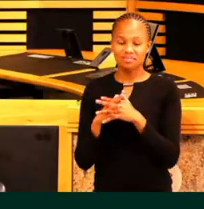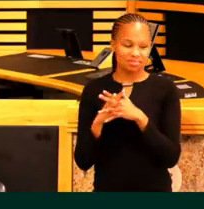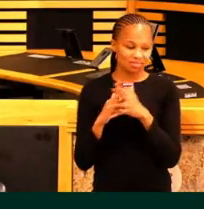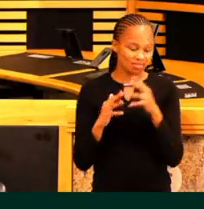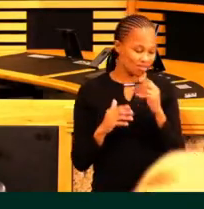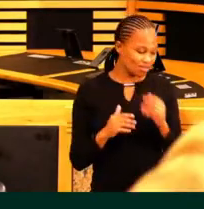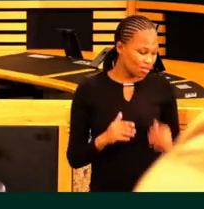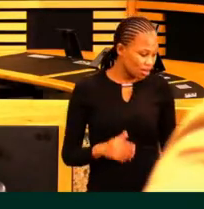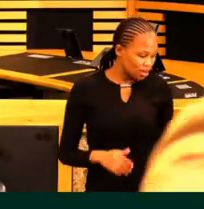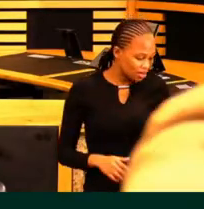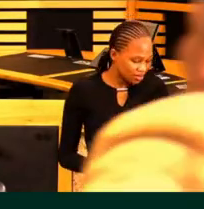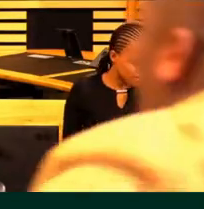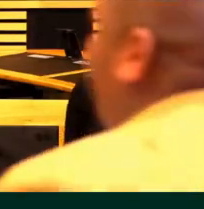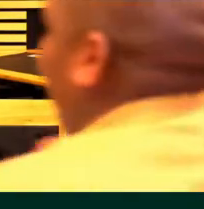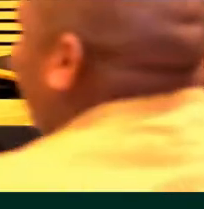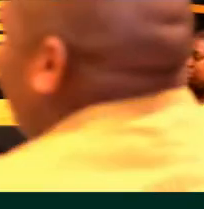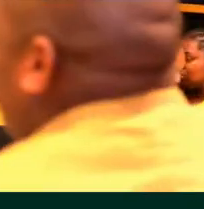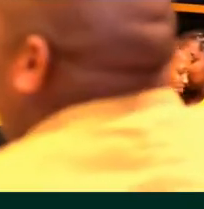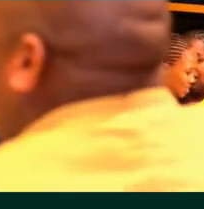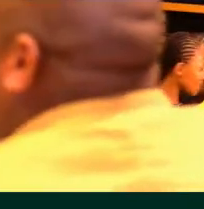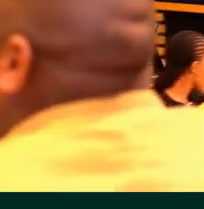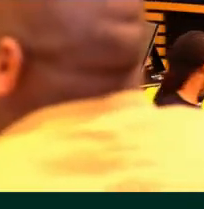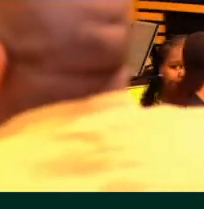thank you very much honorable